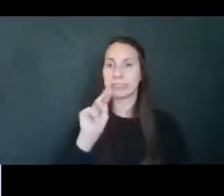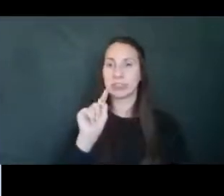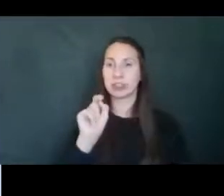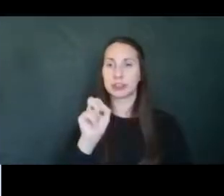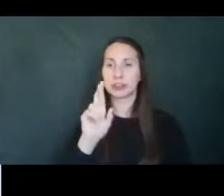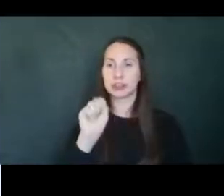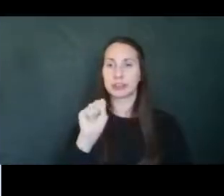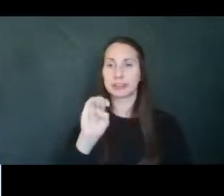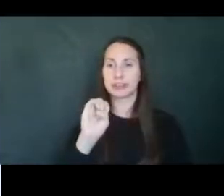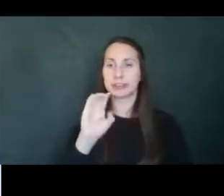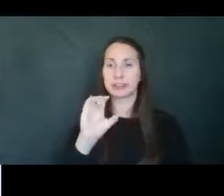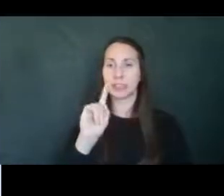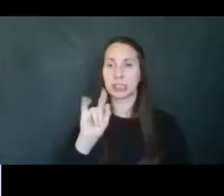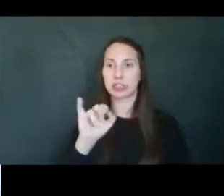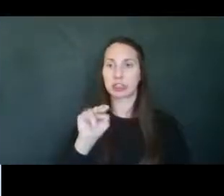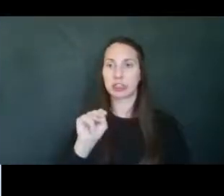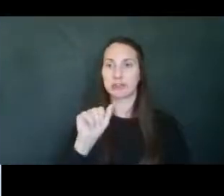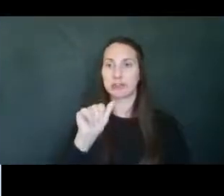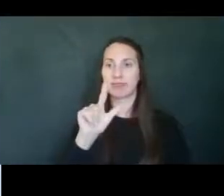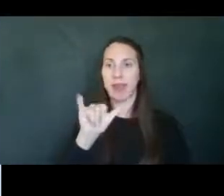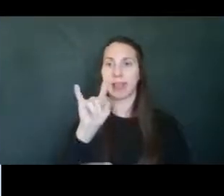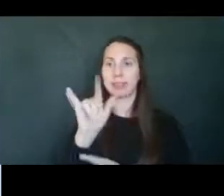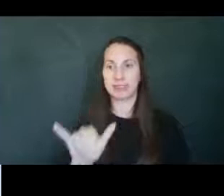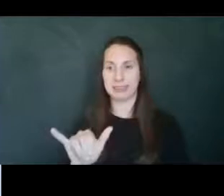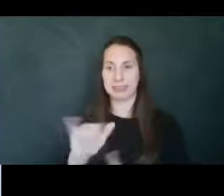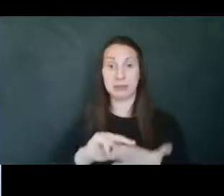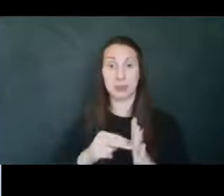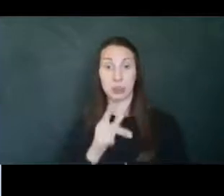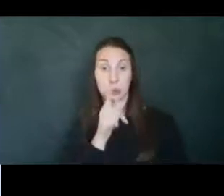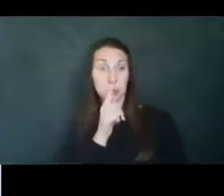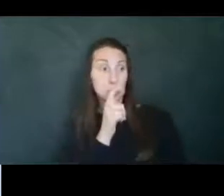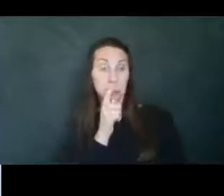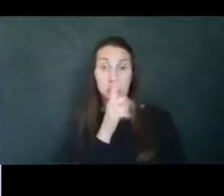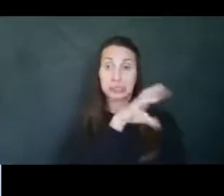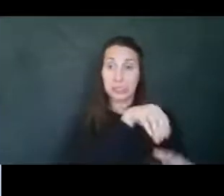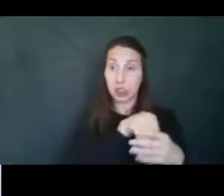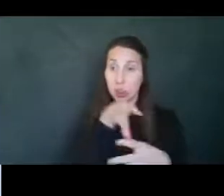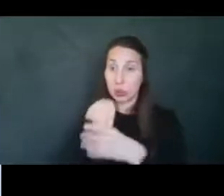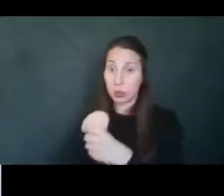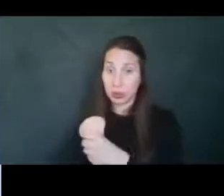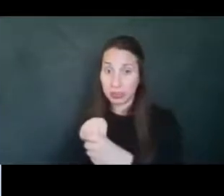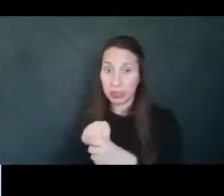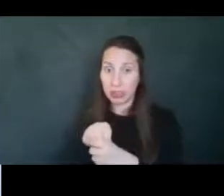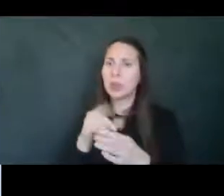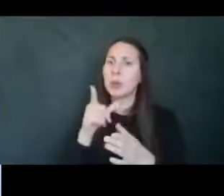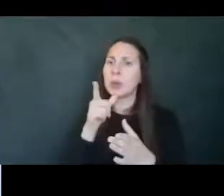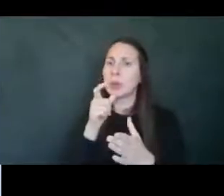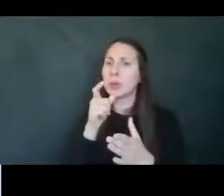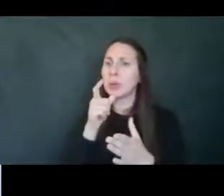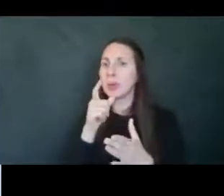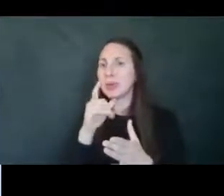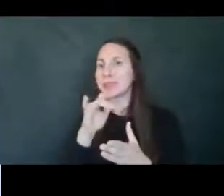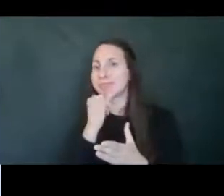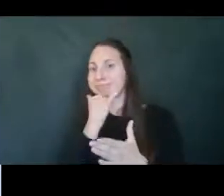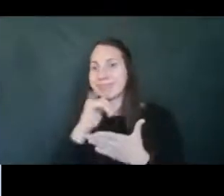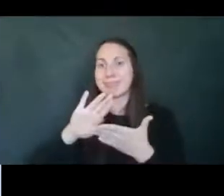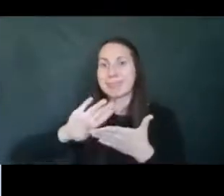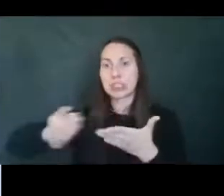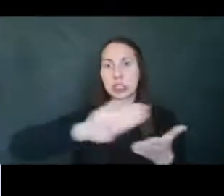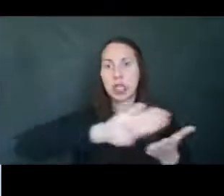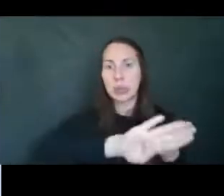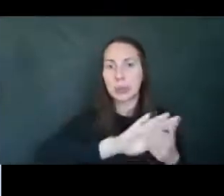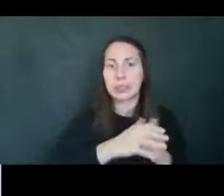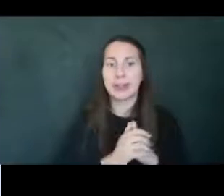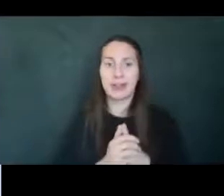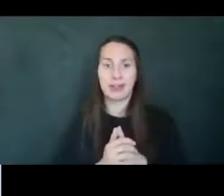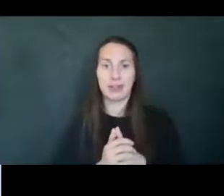included in the community and who through oversight, indifference, or intention is excluded. Our proof text for this is the